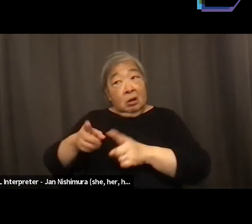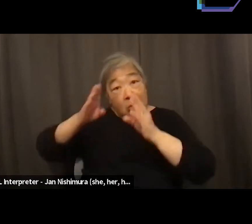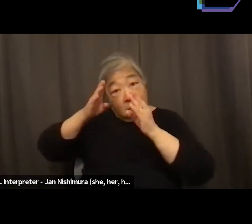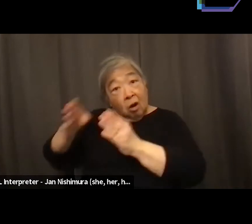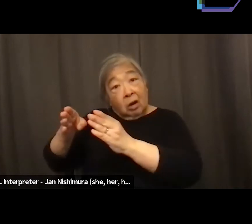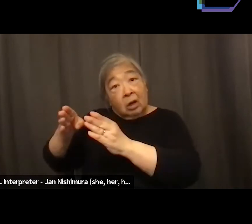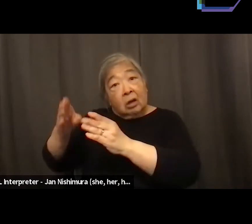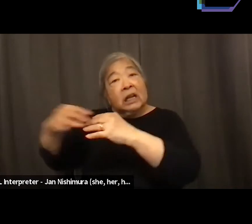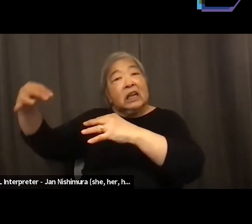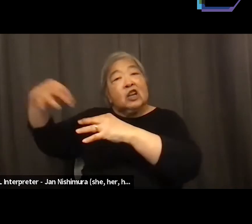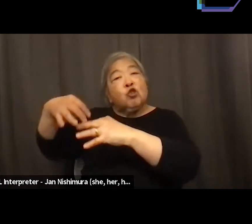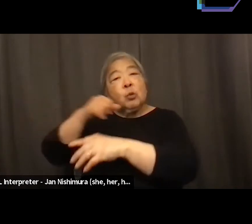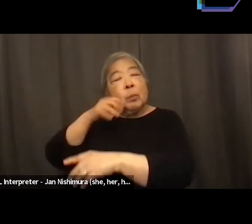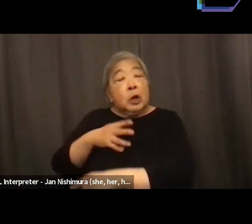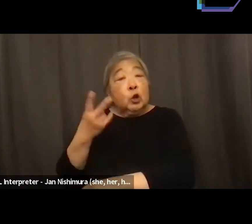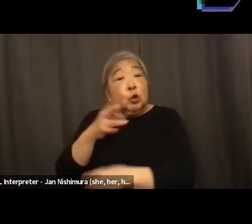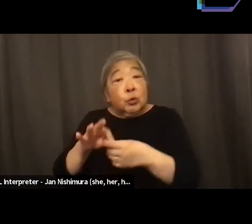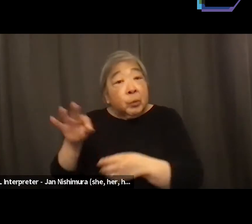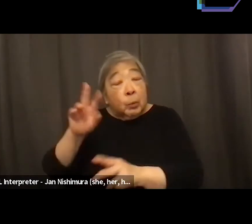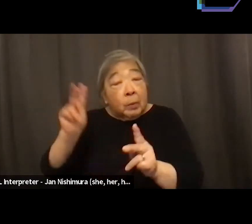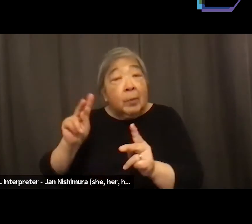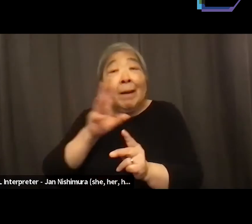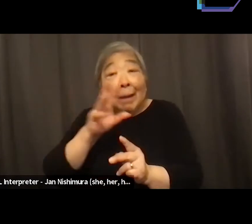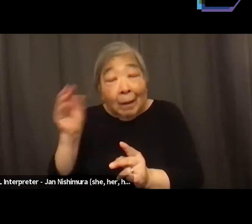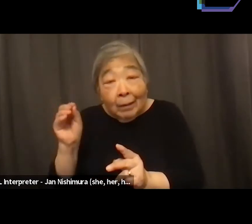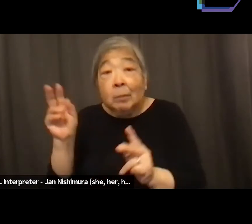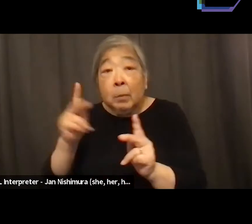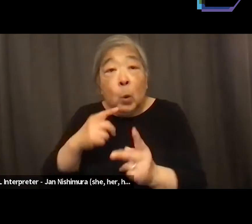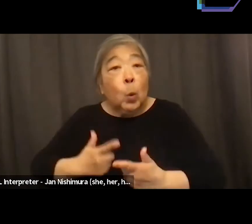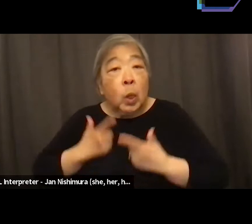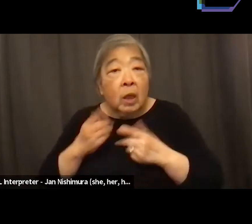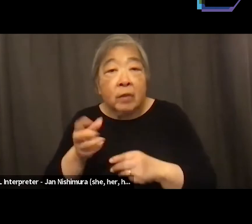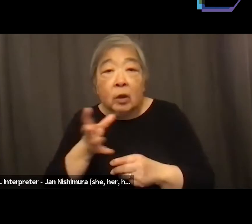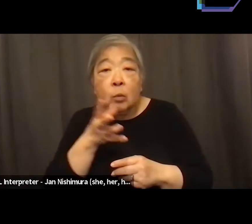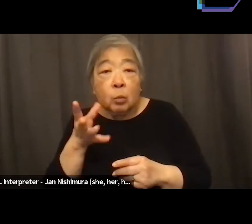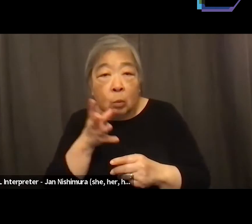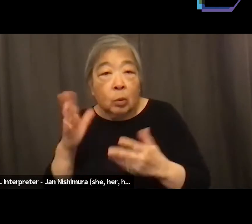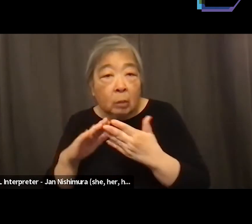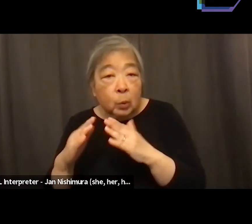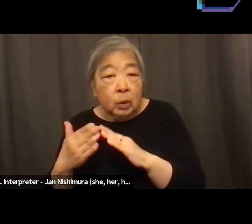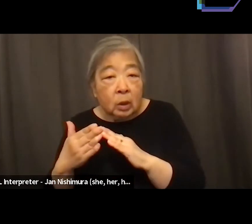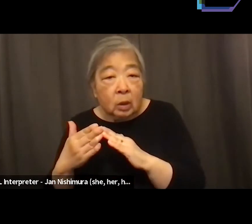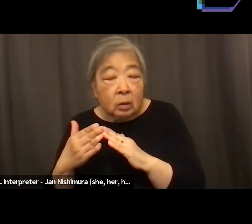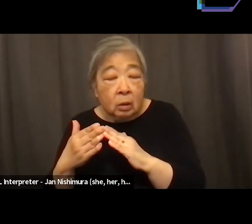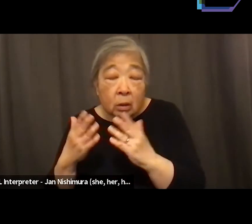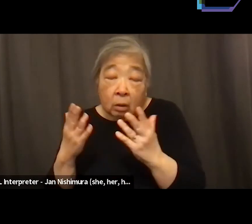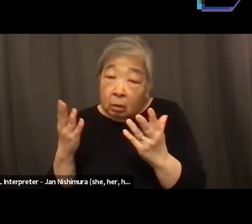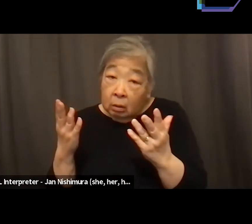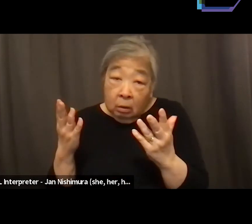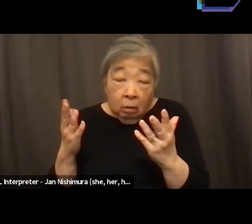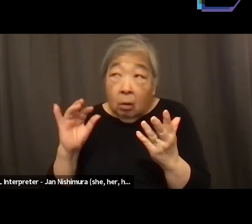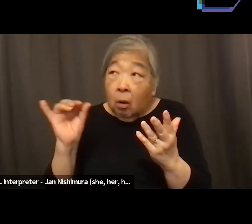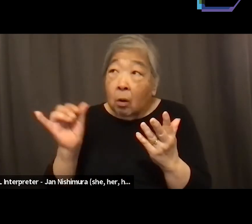Indigenous women and Two-Spirit people, as well as people who live in rural communities, with